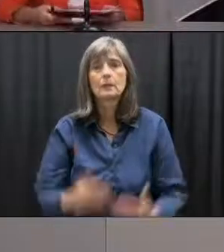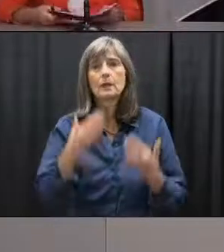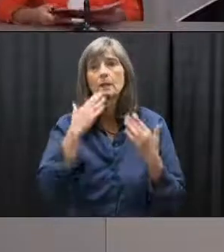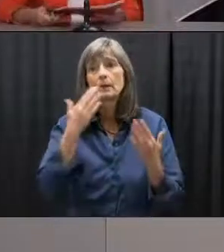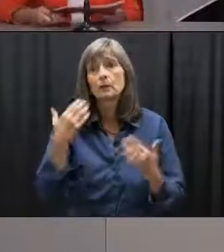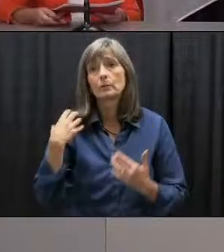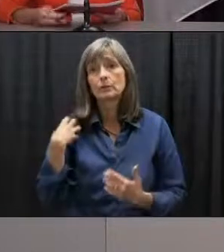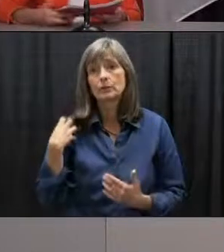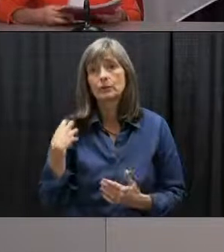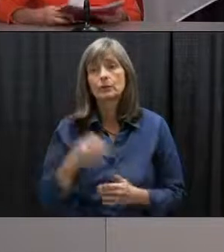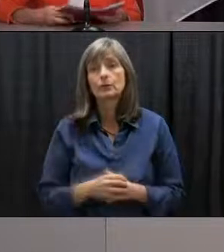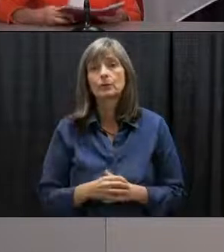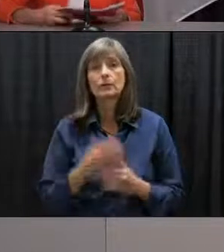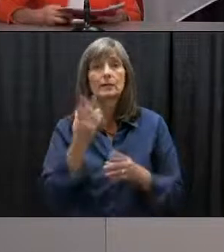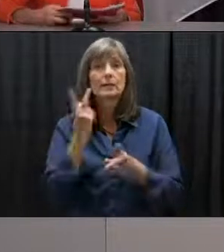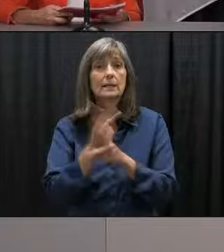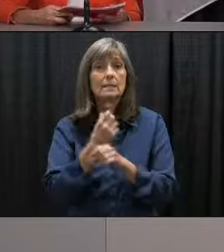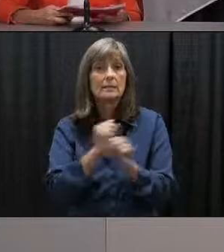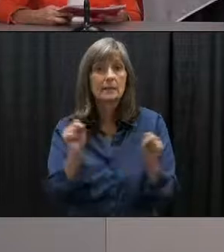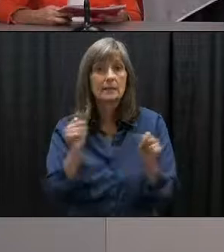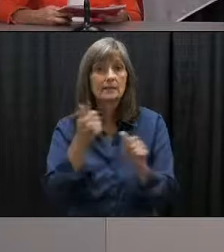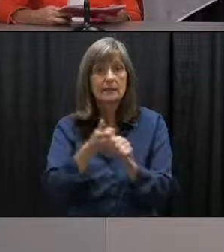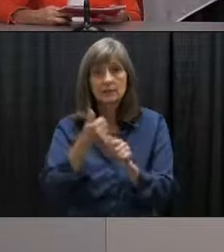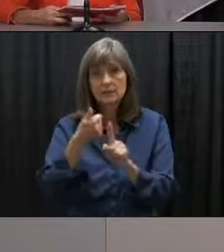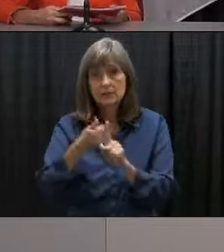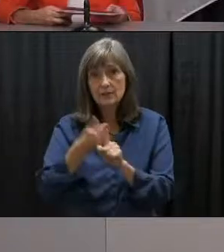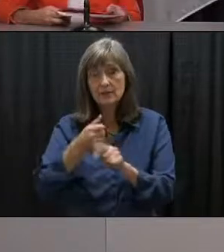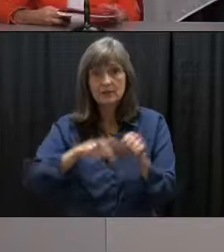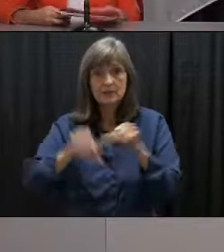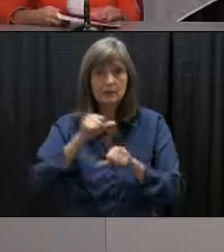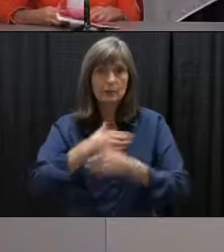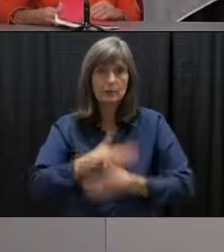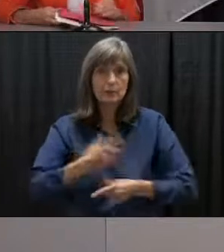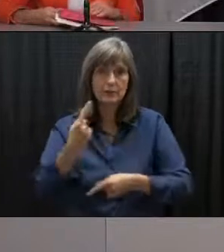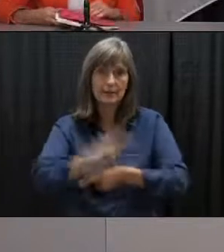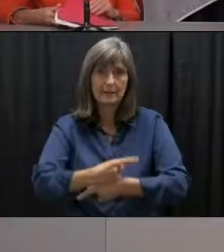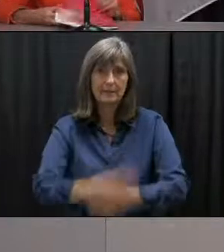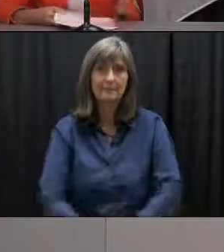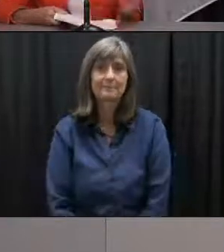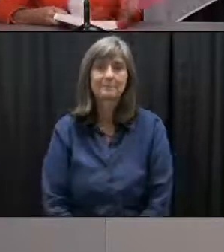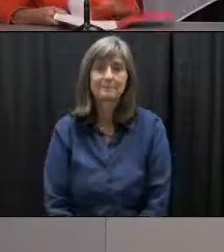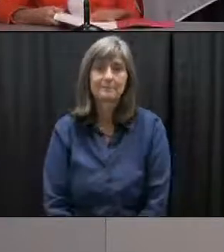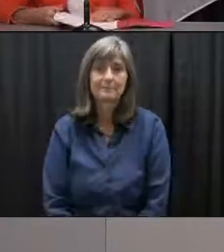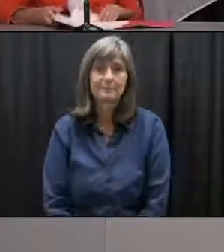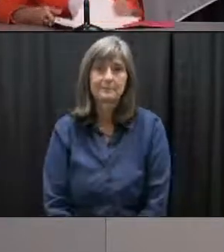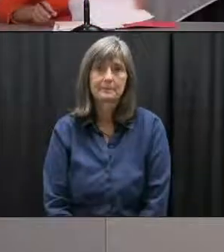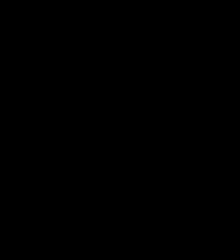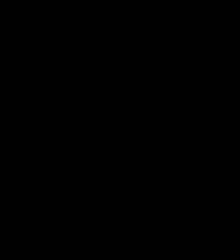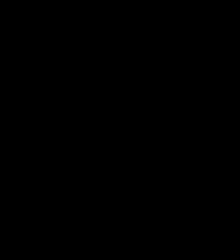Thank you, Minister. Stay safe, everyone. Take care of yourselves and each other, and enjoy the rest of your day.